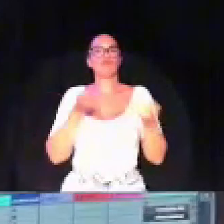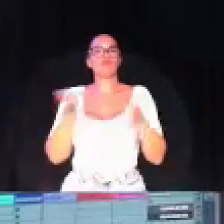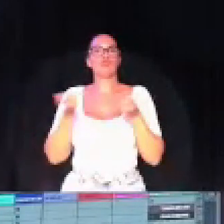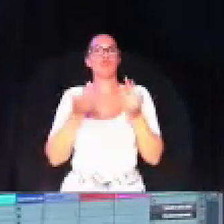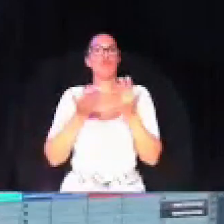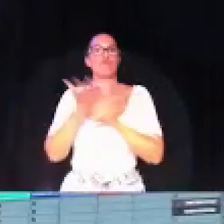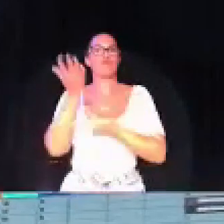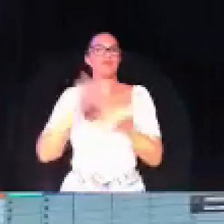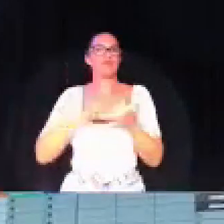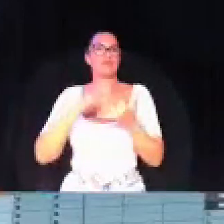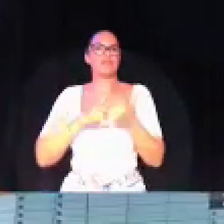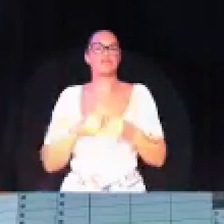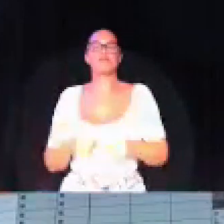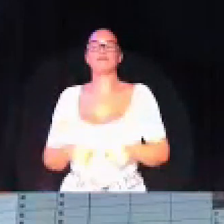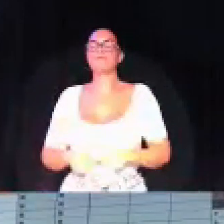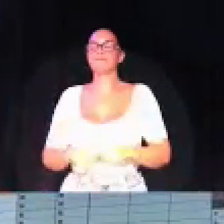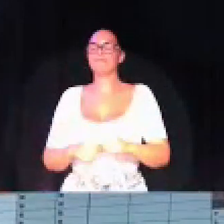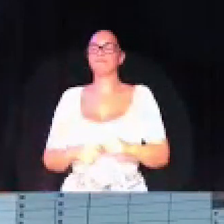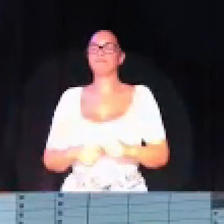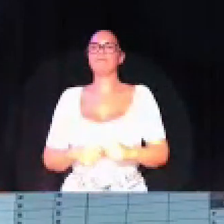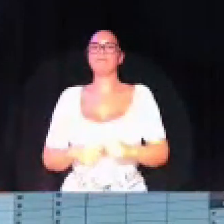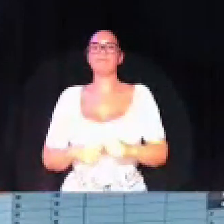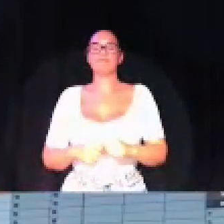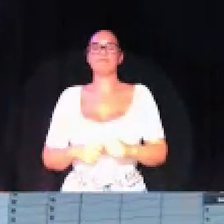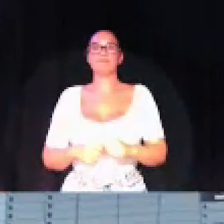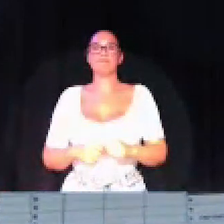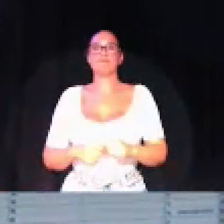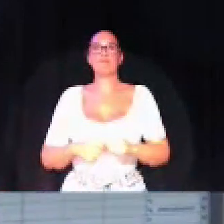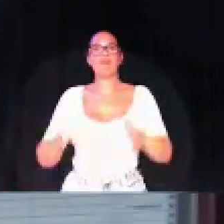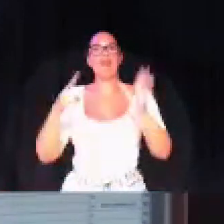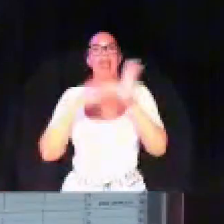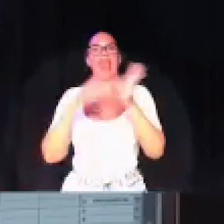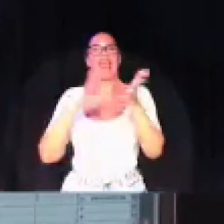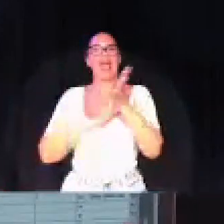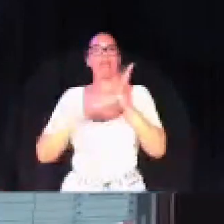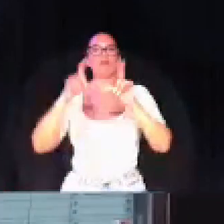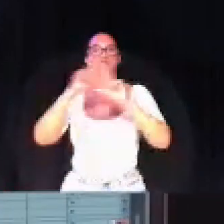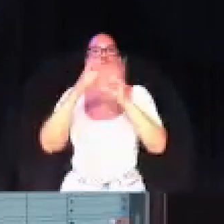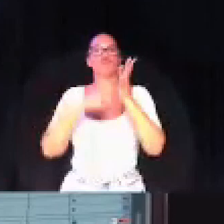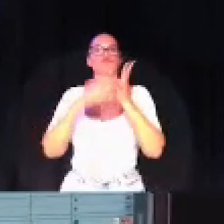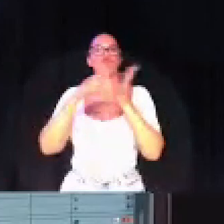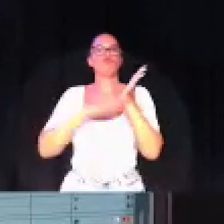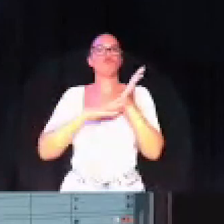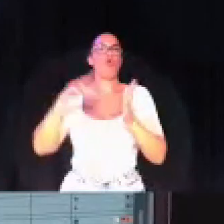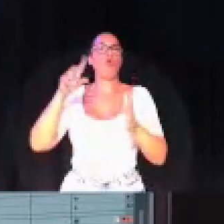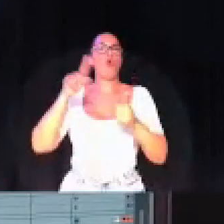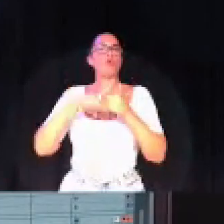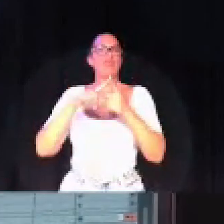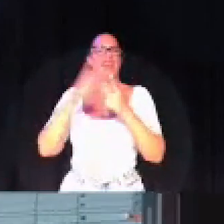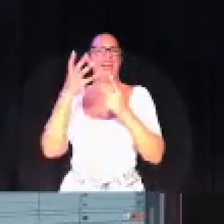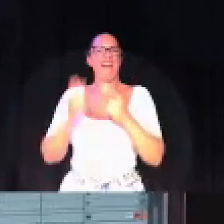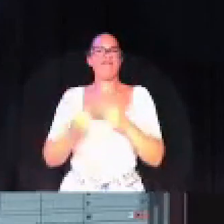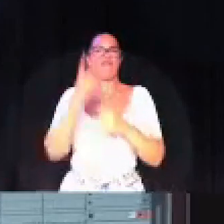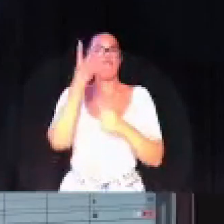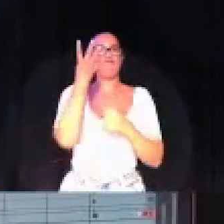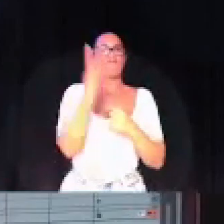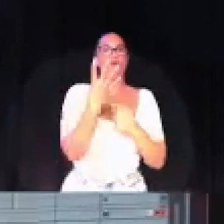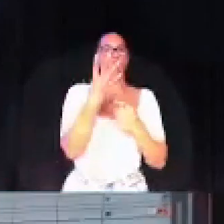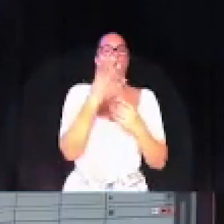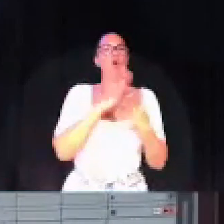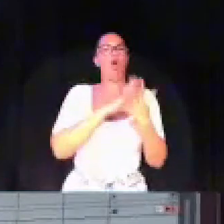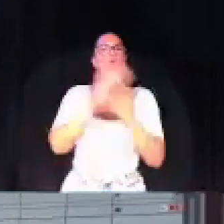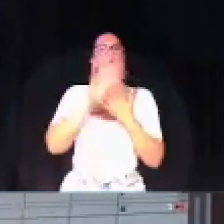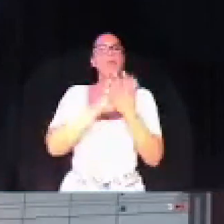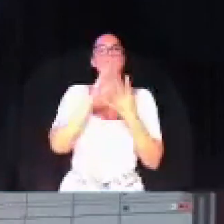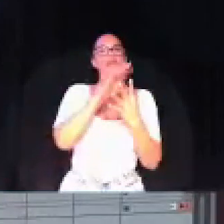sensors. And then there was an AM drone, which has like 4 kind of harmonics that are all attached